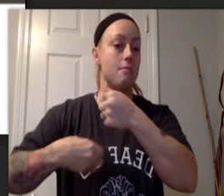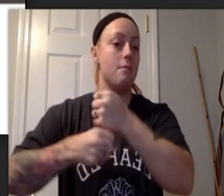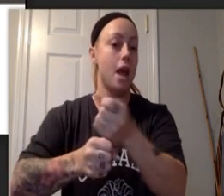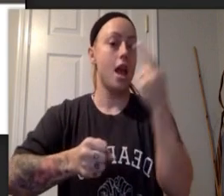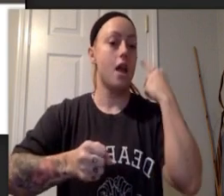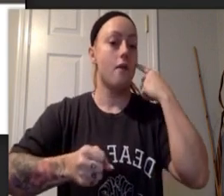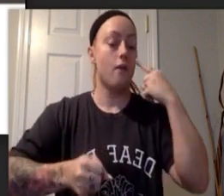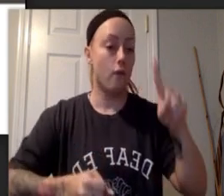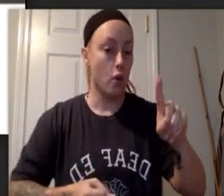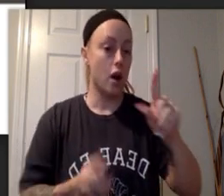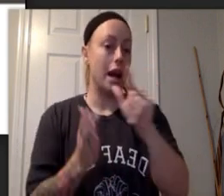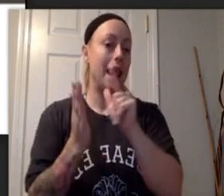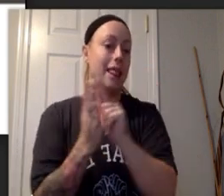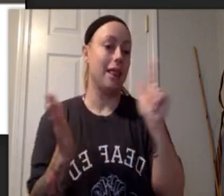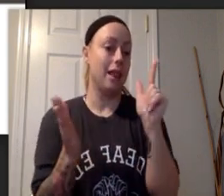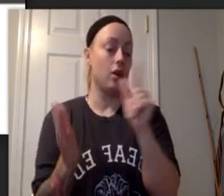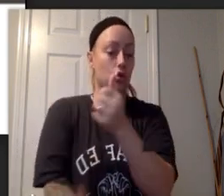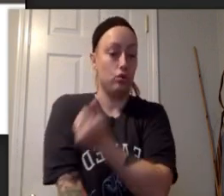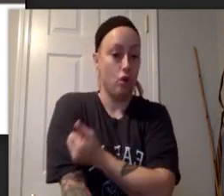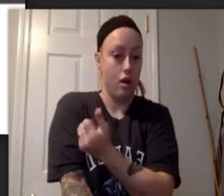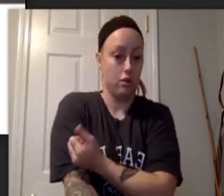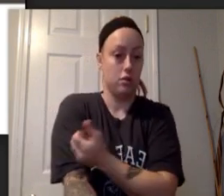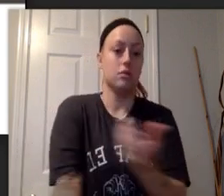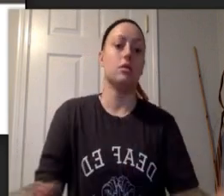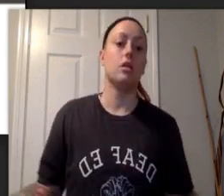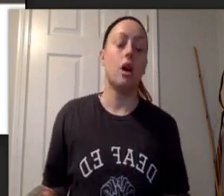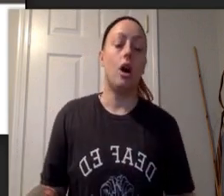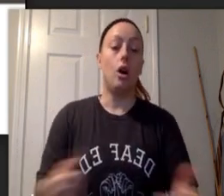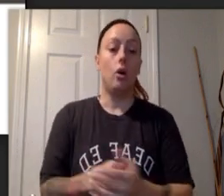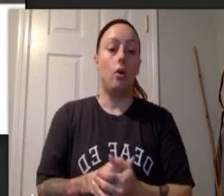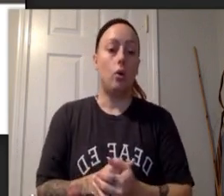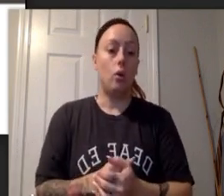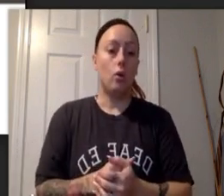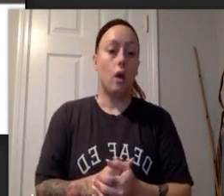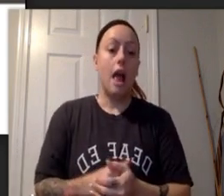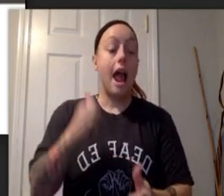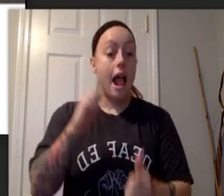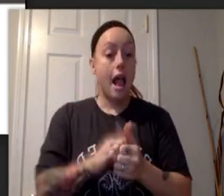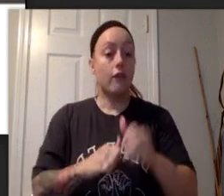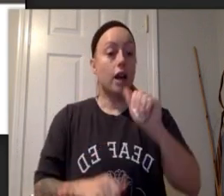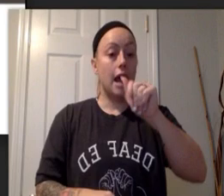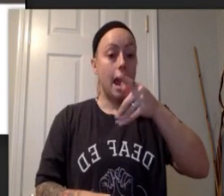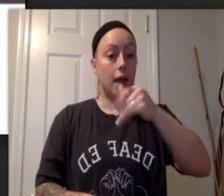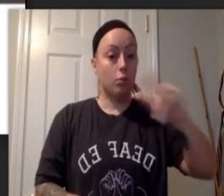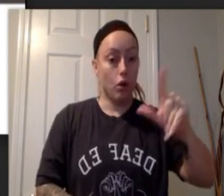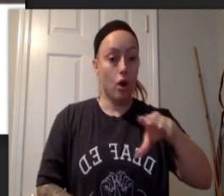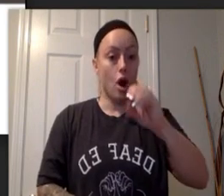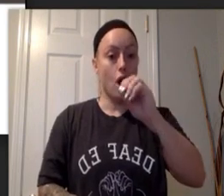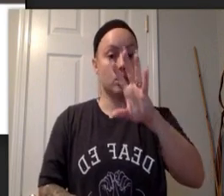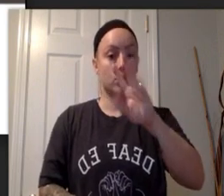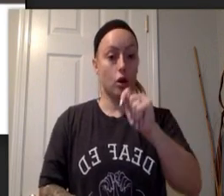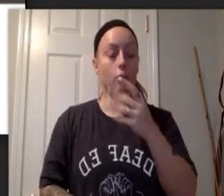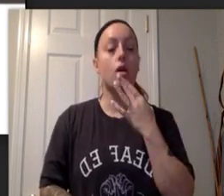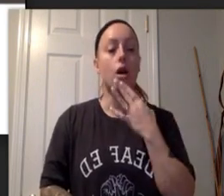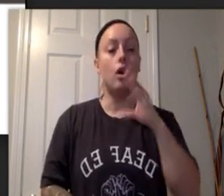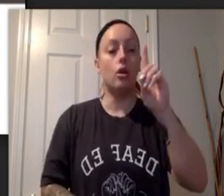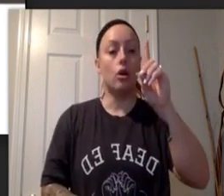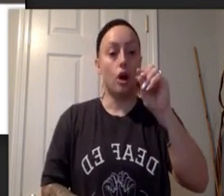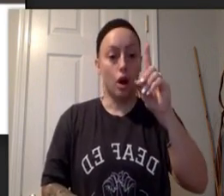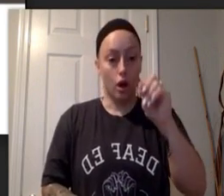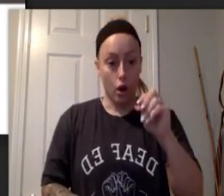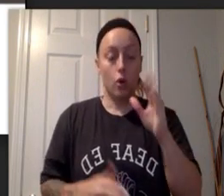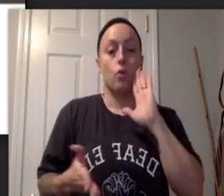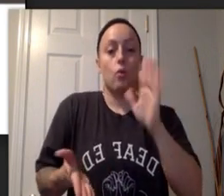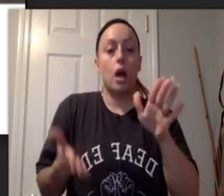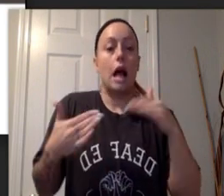host events biannually. So in Colorado, every April and October. But most sheriff's departments have these all the time,